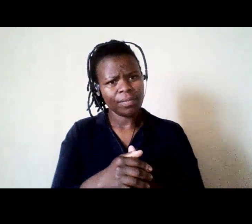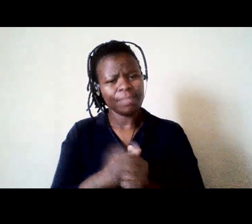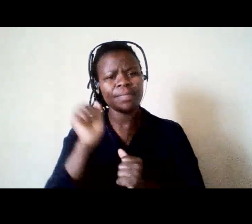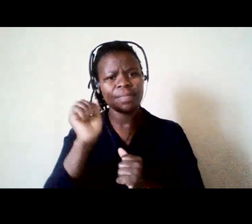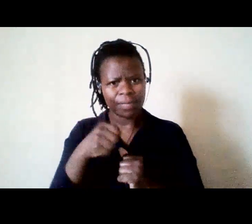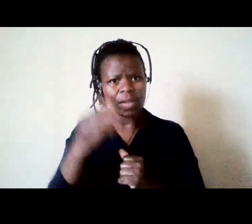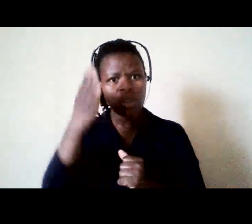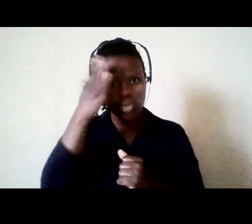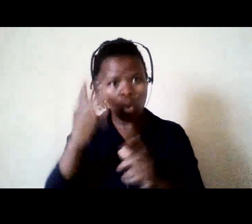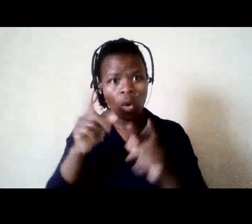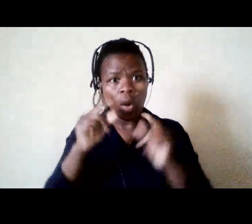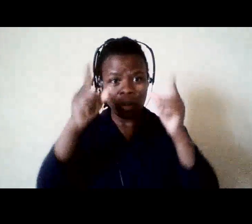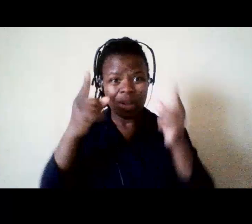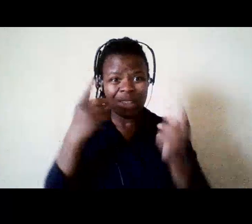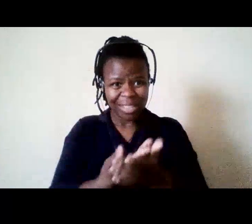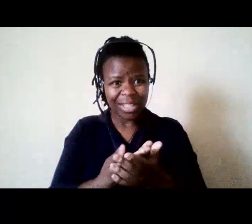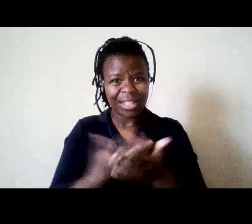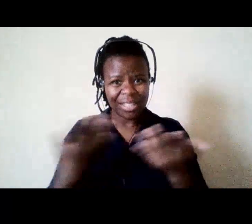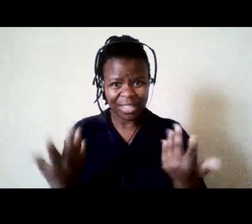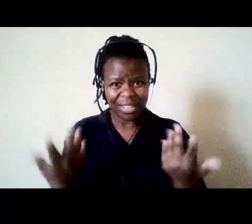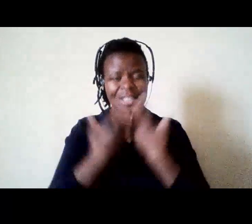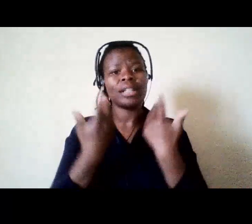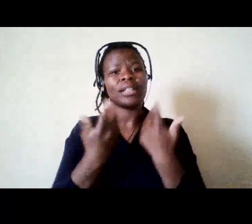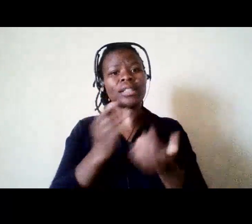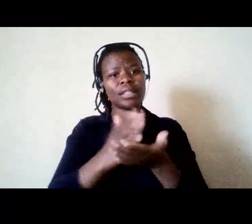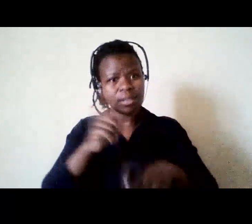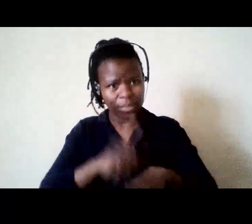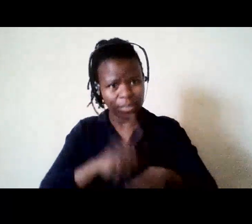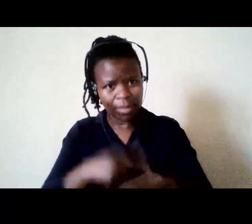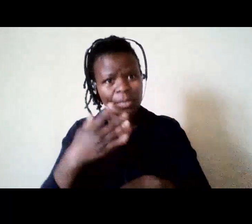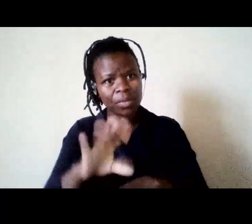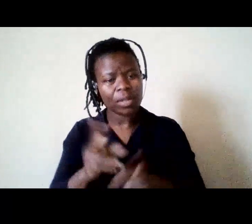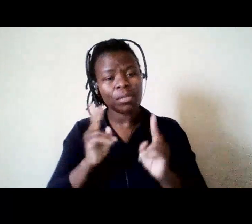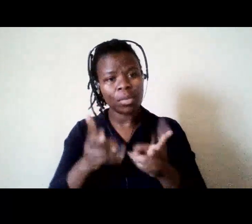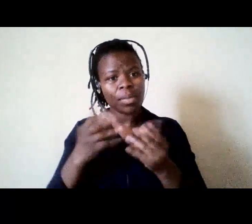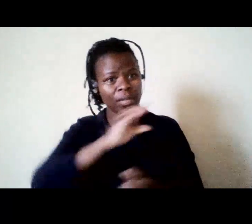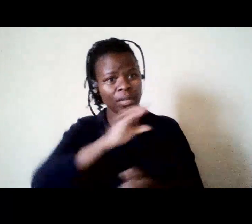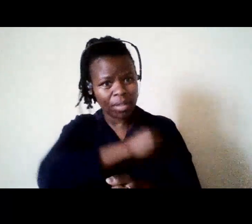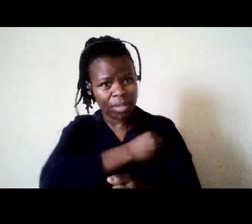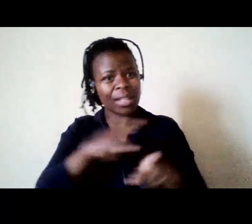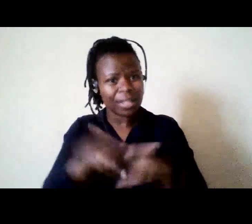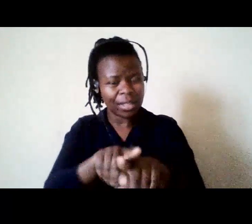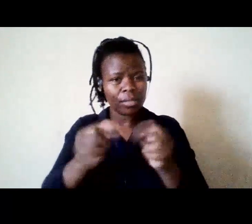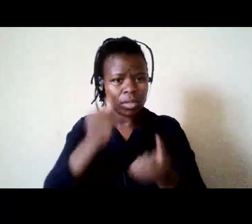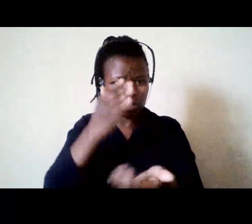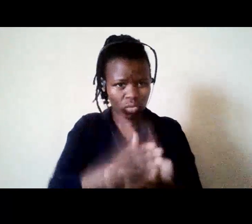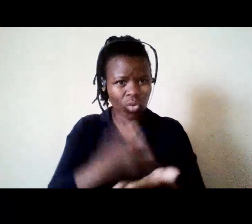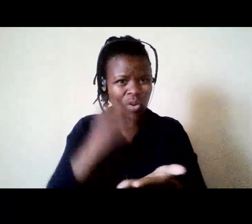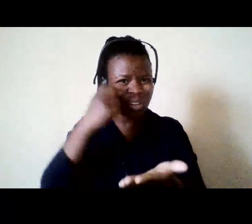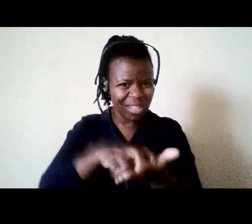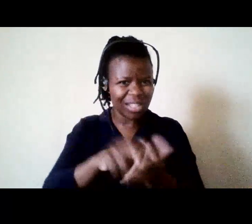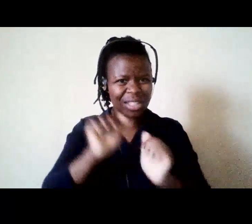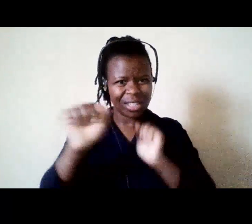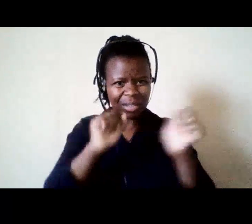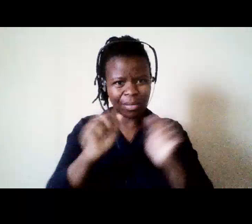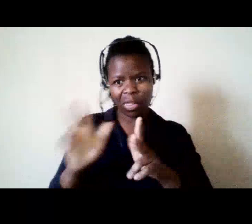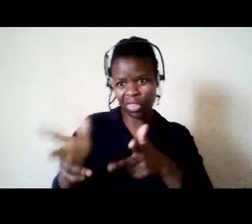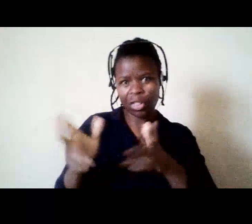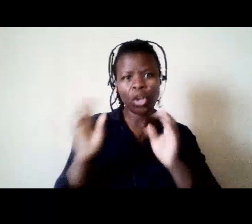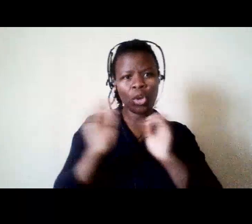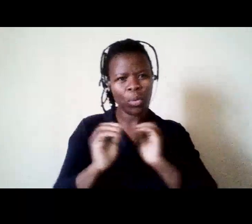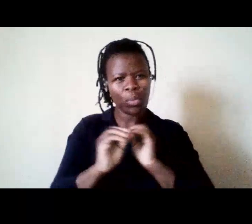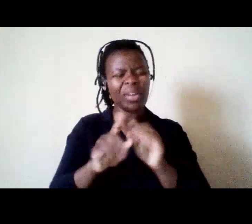give visibility to people with disabilities, and ensure their needs are not ignored. However, when framed only in